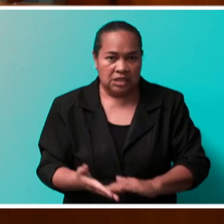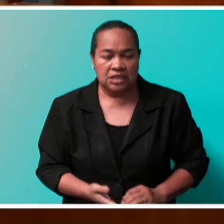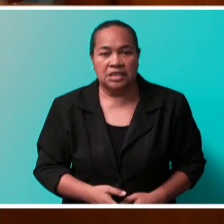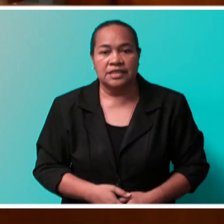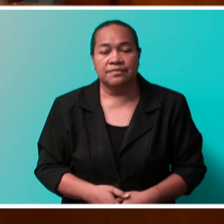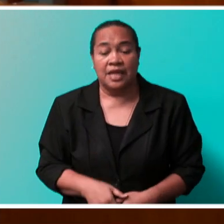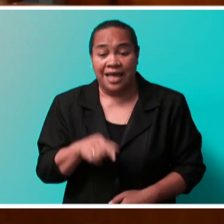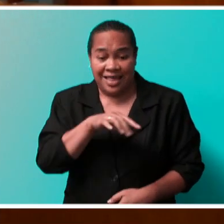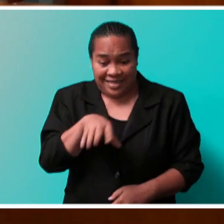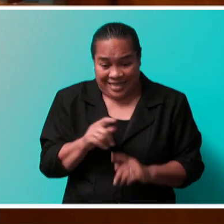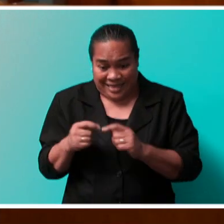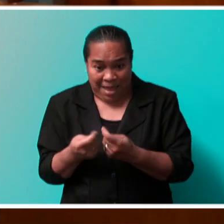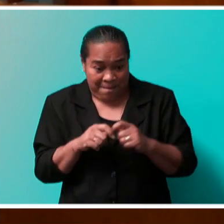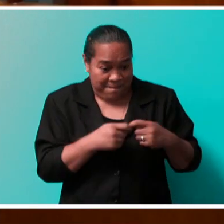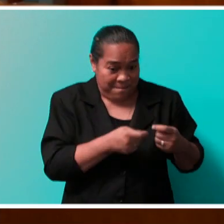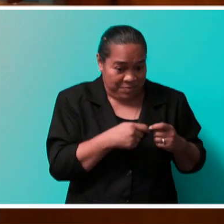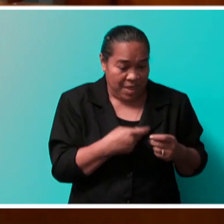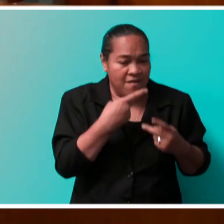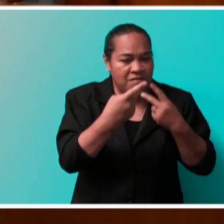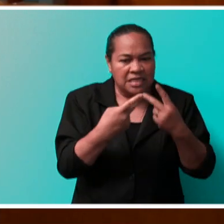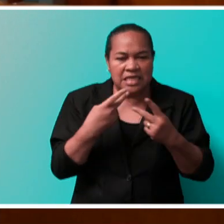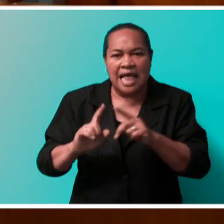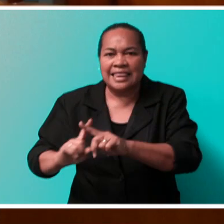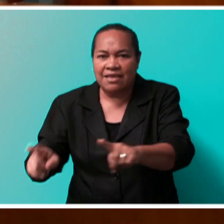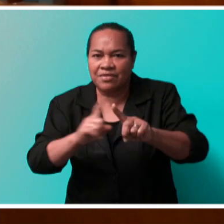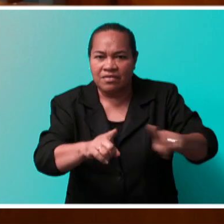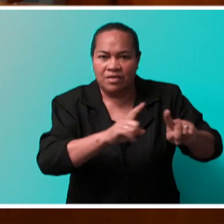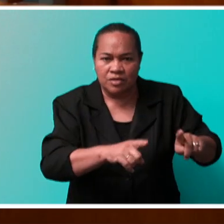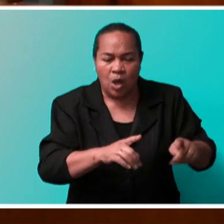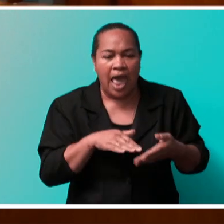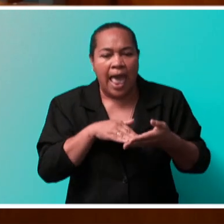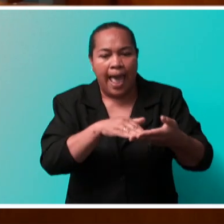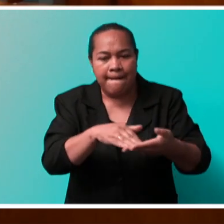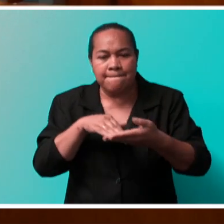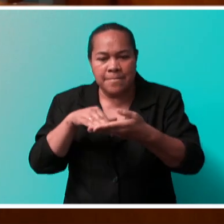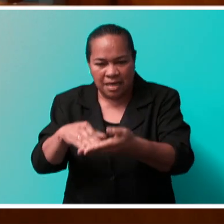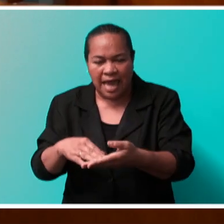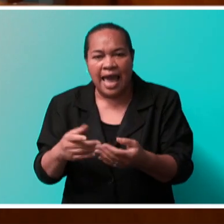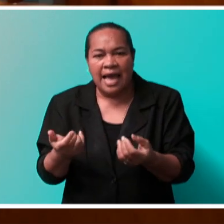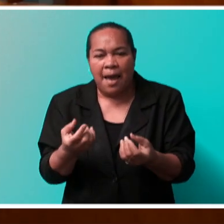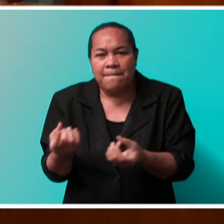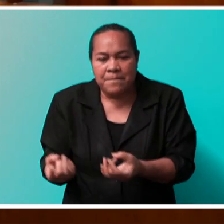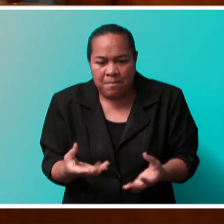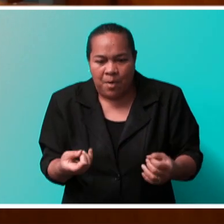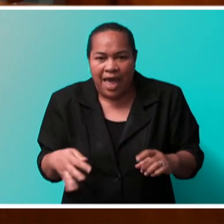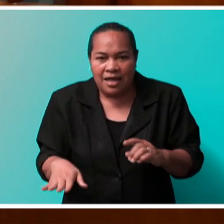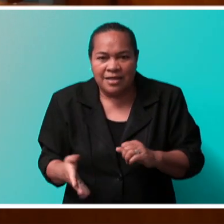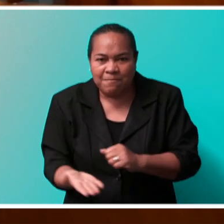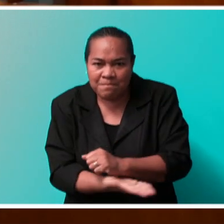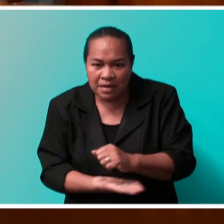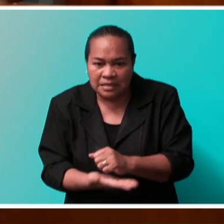These teams are visiting various parts of the country, helping to lay the groundwork for the Constitution Review